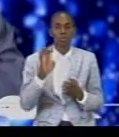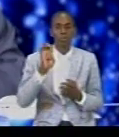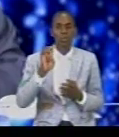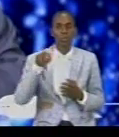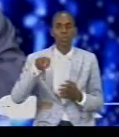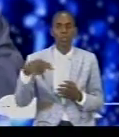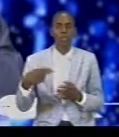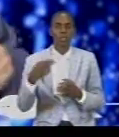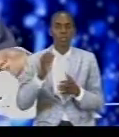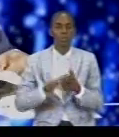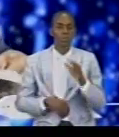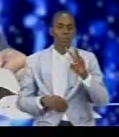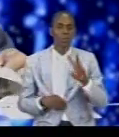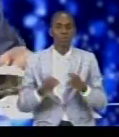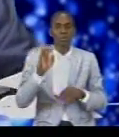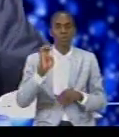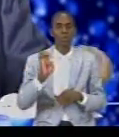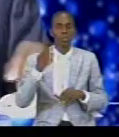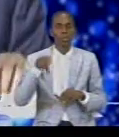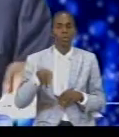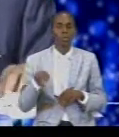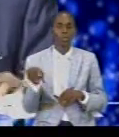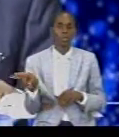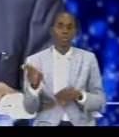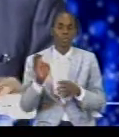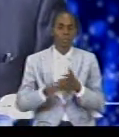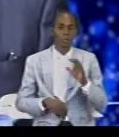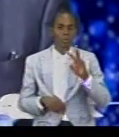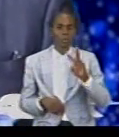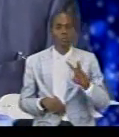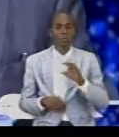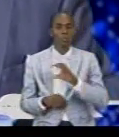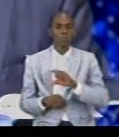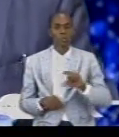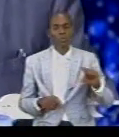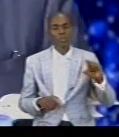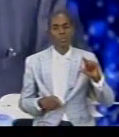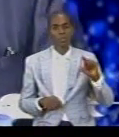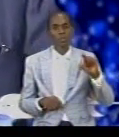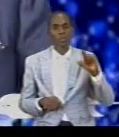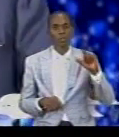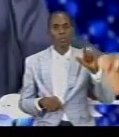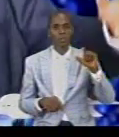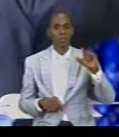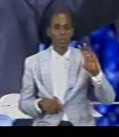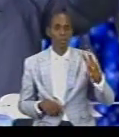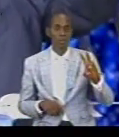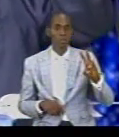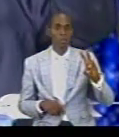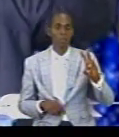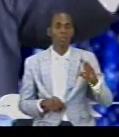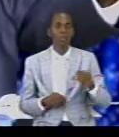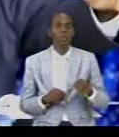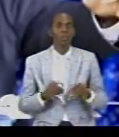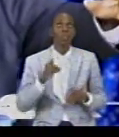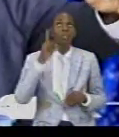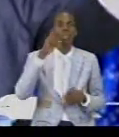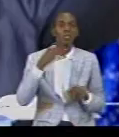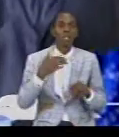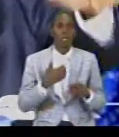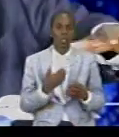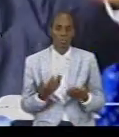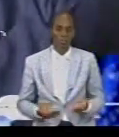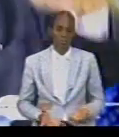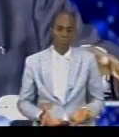Ephesians chapter 2, I read there in verse number 6. Ephesians 2, 6. He has raised up together. He has